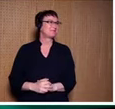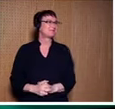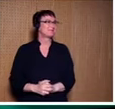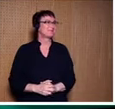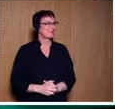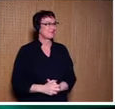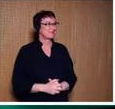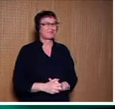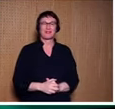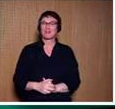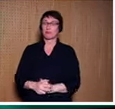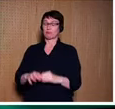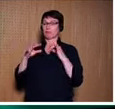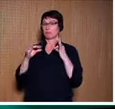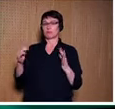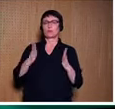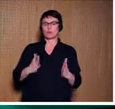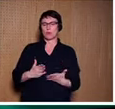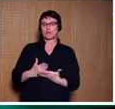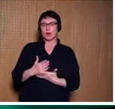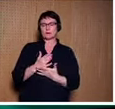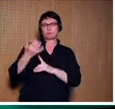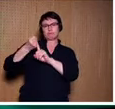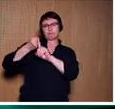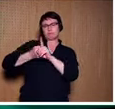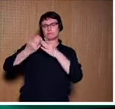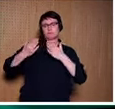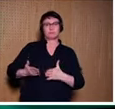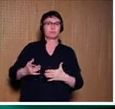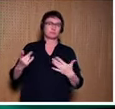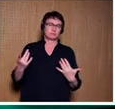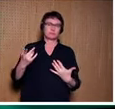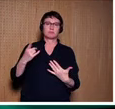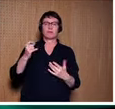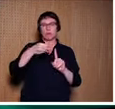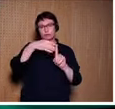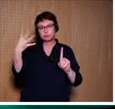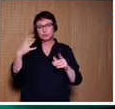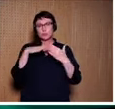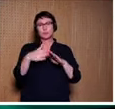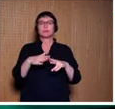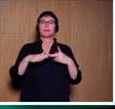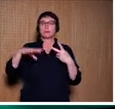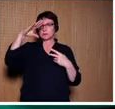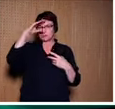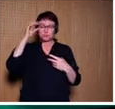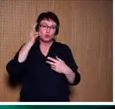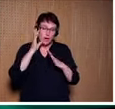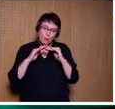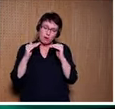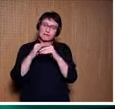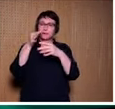She is a Fijian human rights activist and voice of disenfranchised women and LGBTQI community. Welcome on stage.